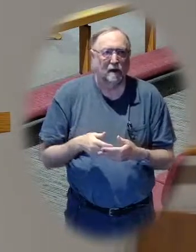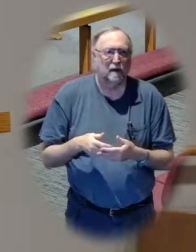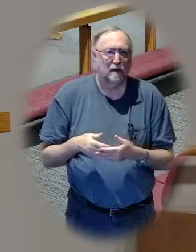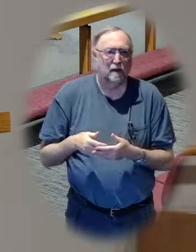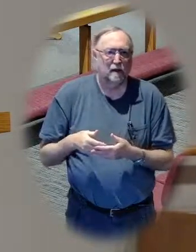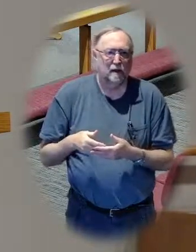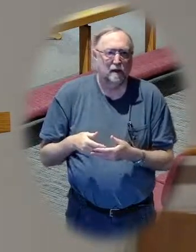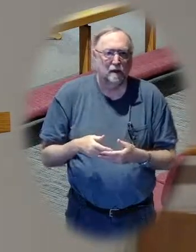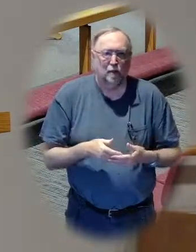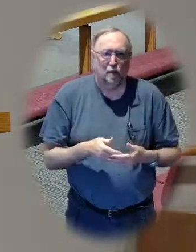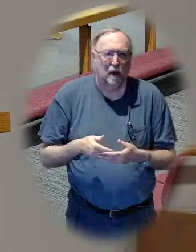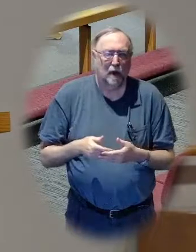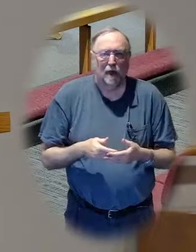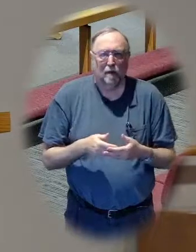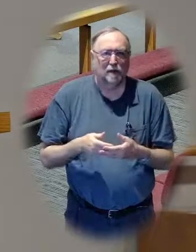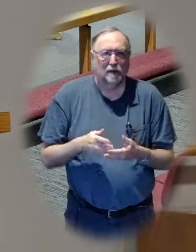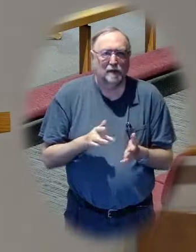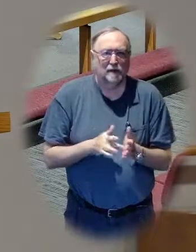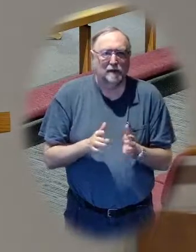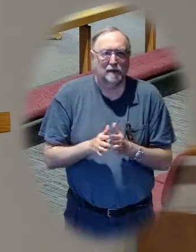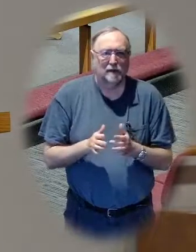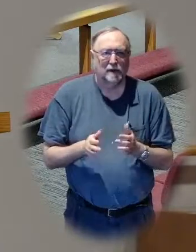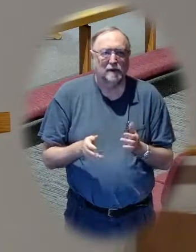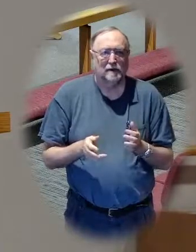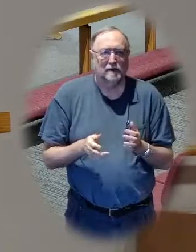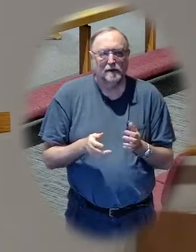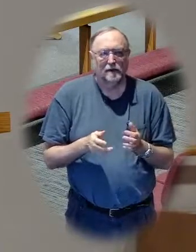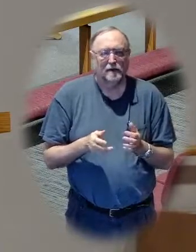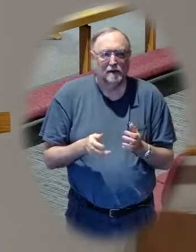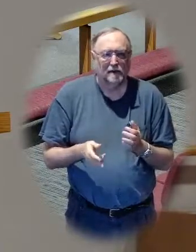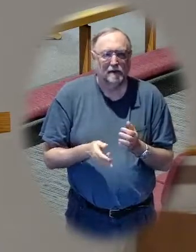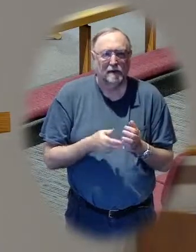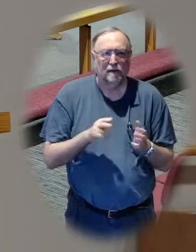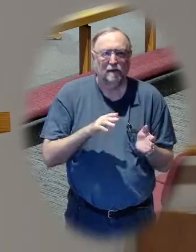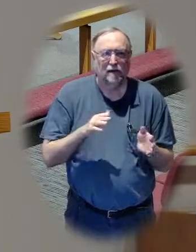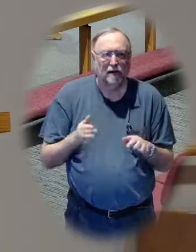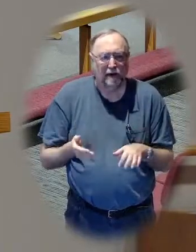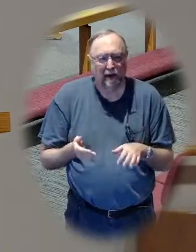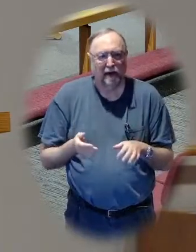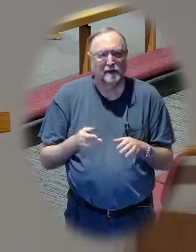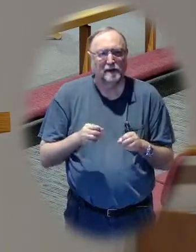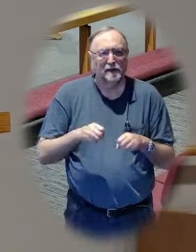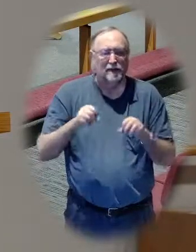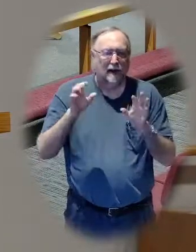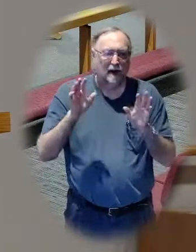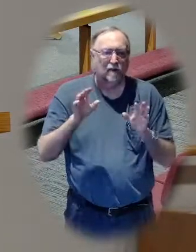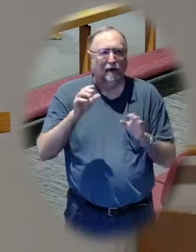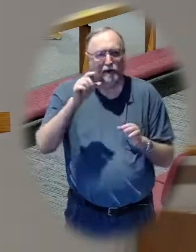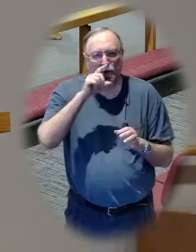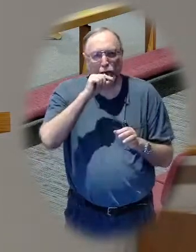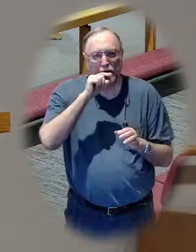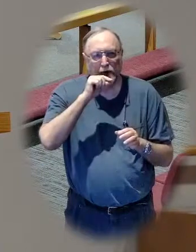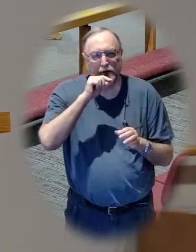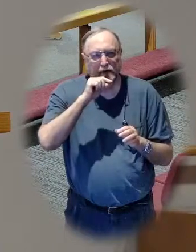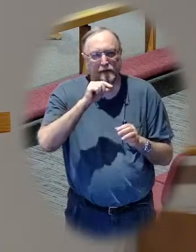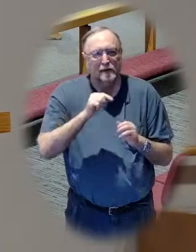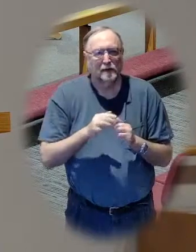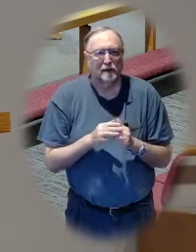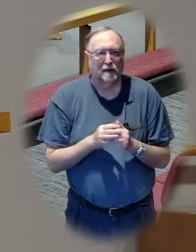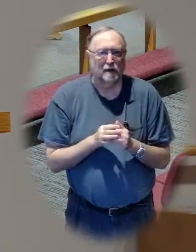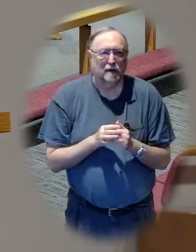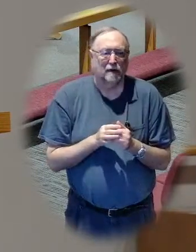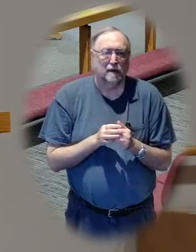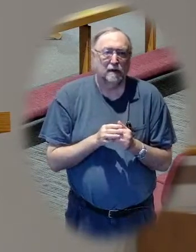twisted, instead ends up being broken in his body on a